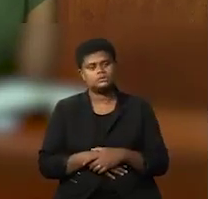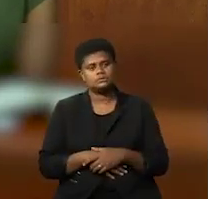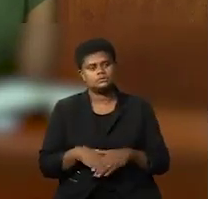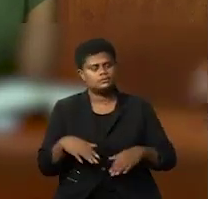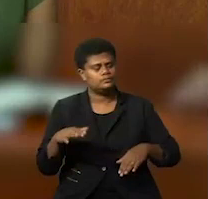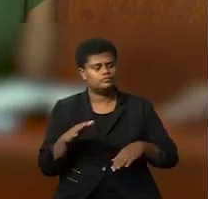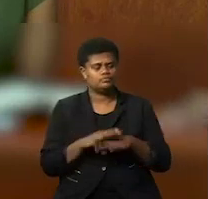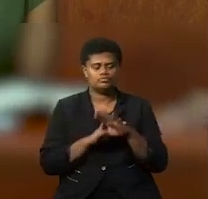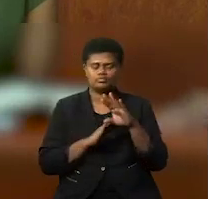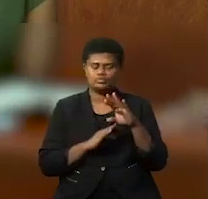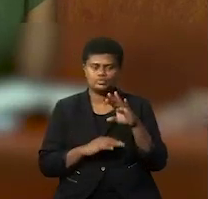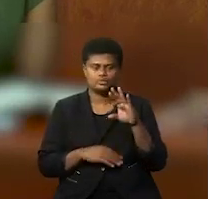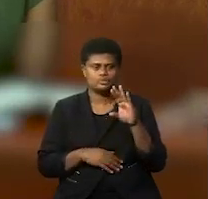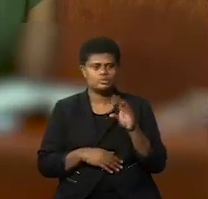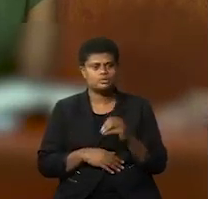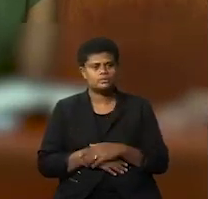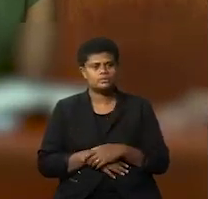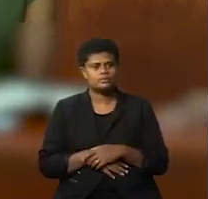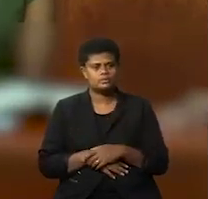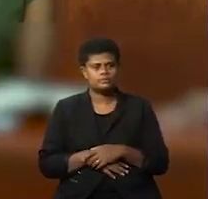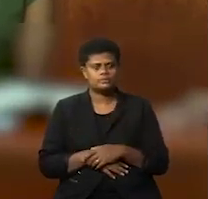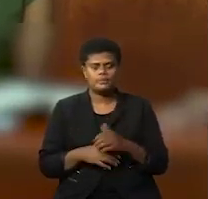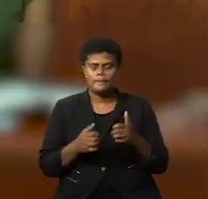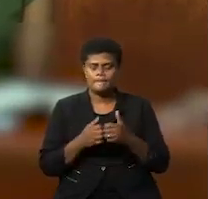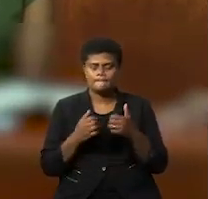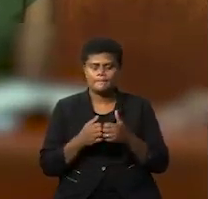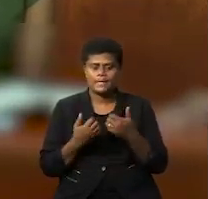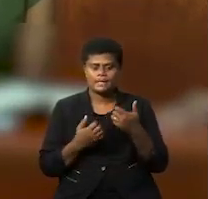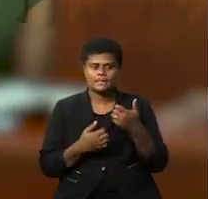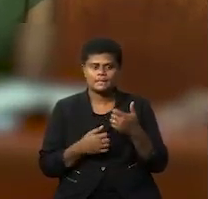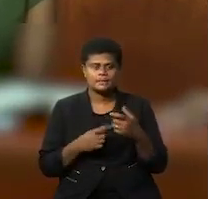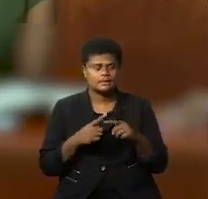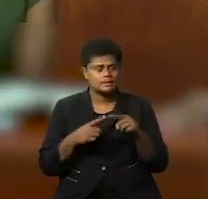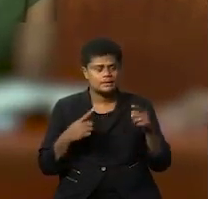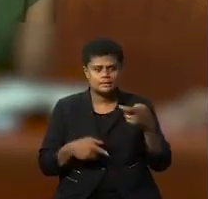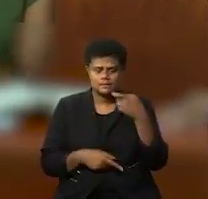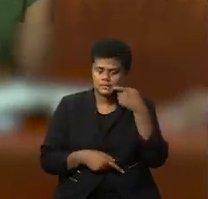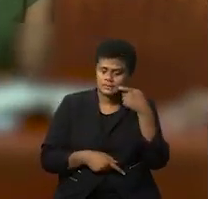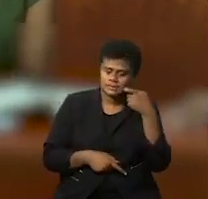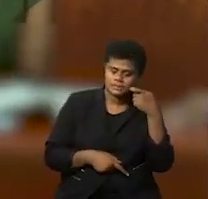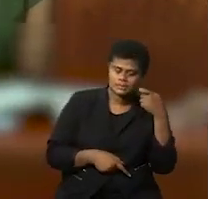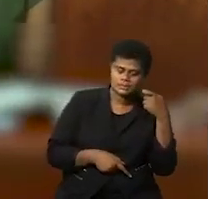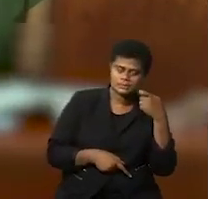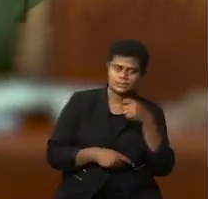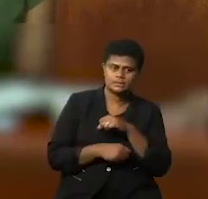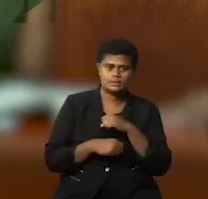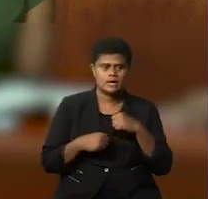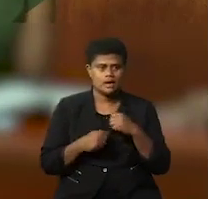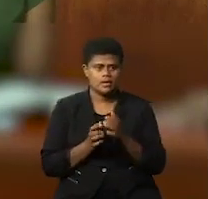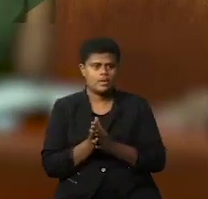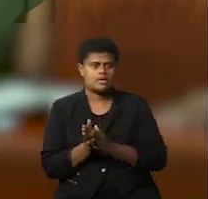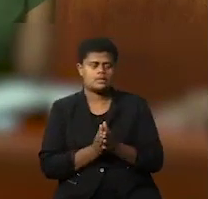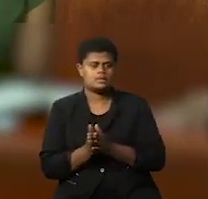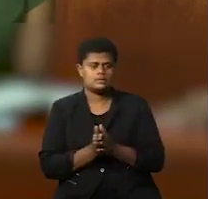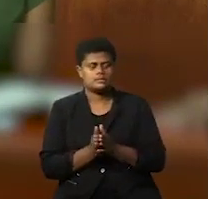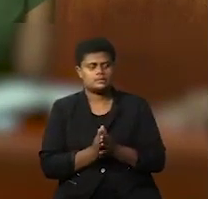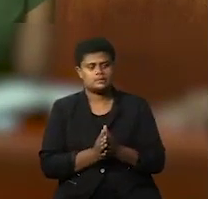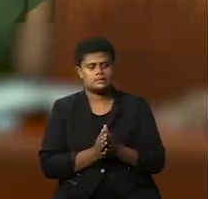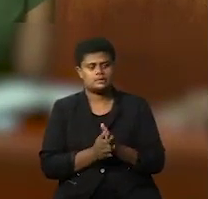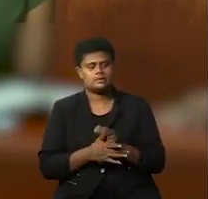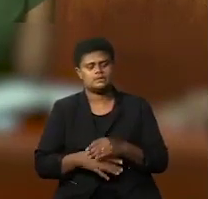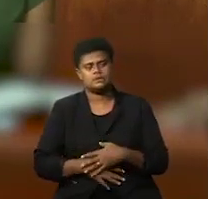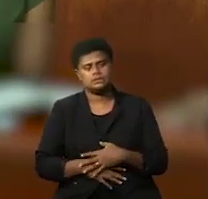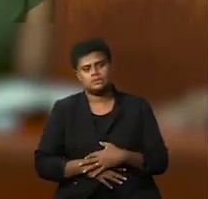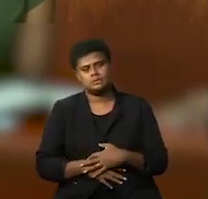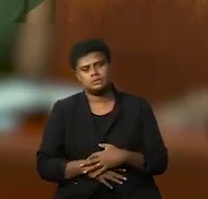amusements, many things that really attracts the desire of self, and it uplifts